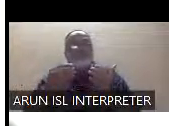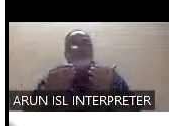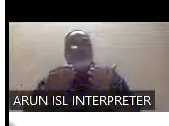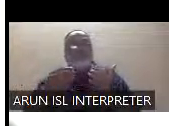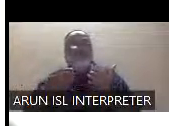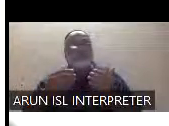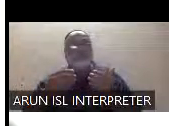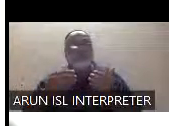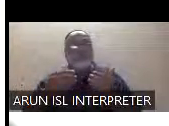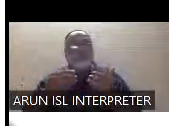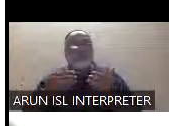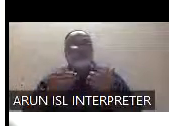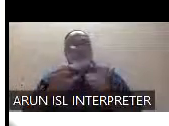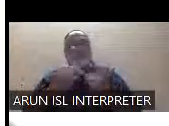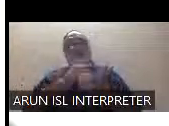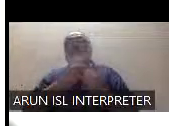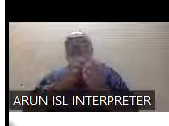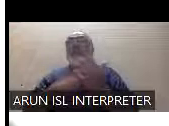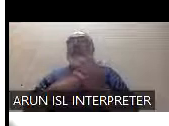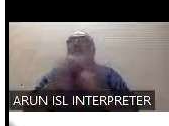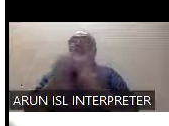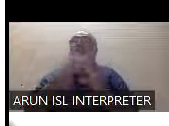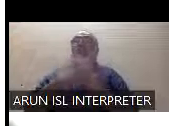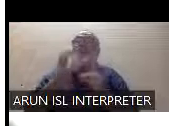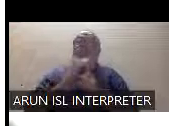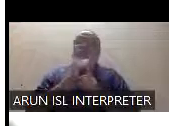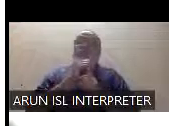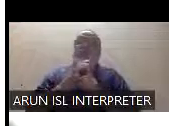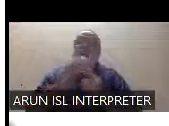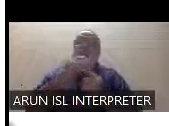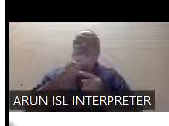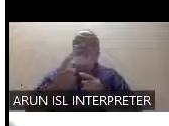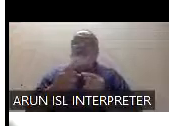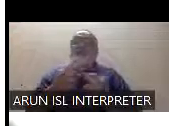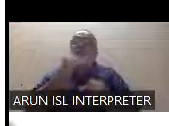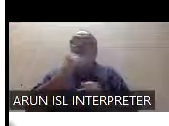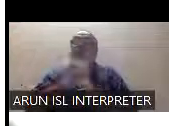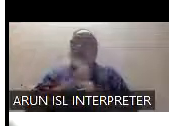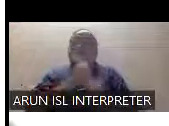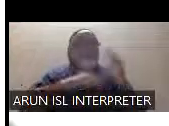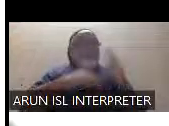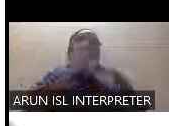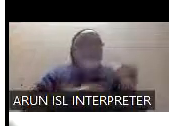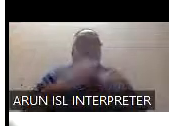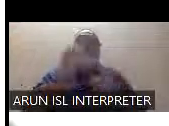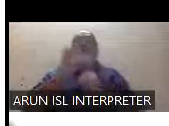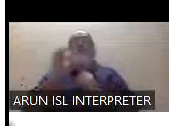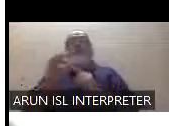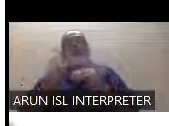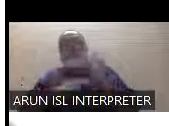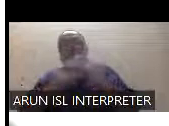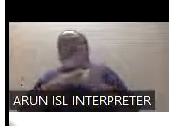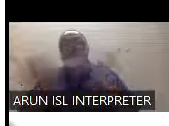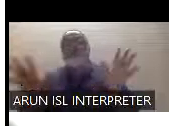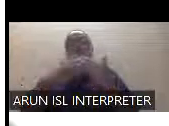where public will go is a public building. It really does not matter if the building is a private building or a government-owned building. If